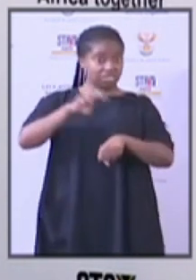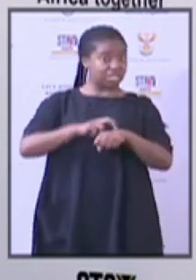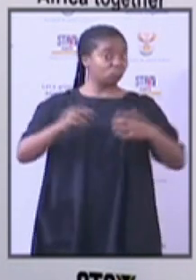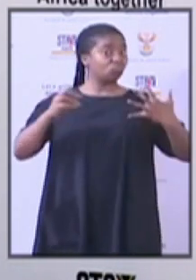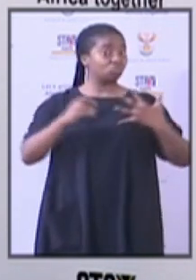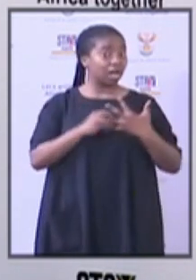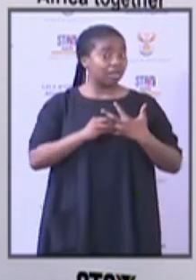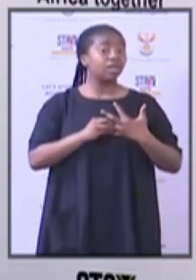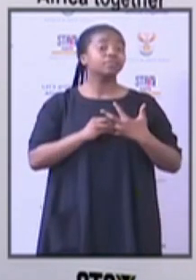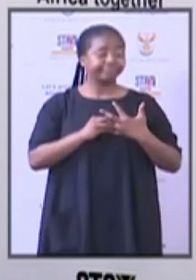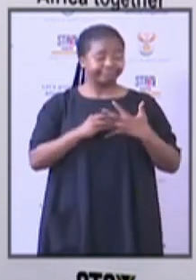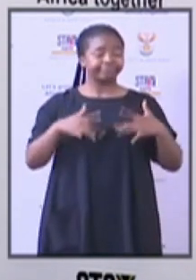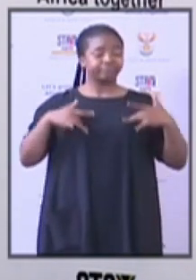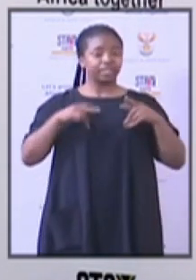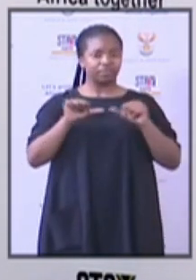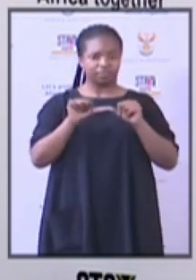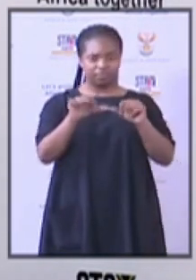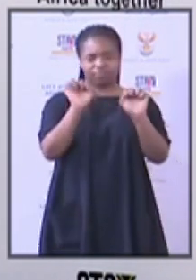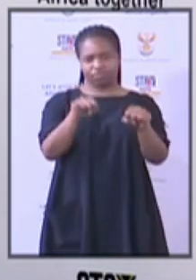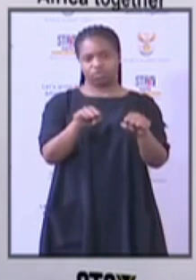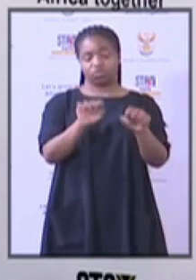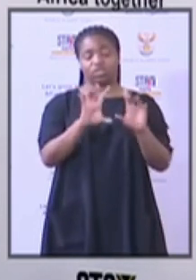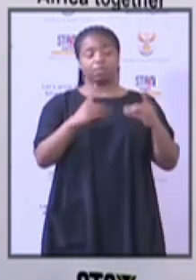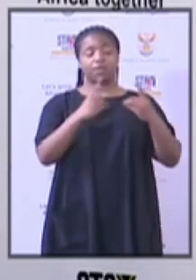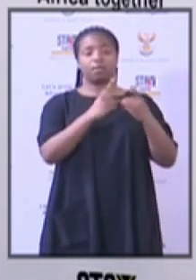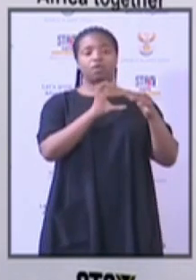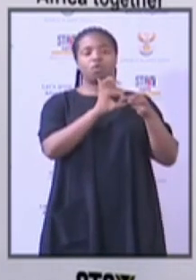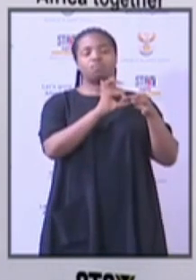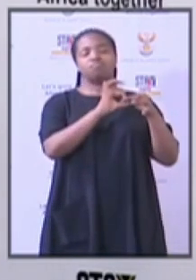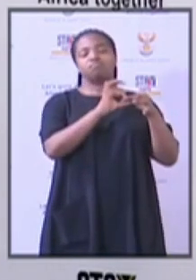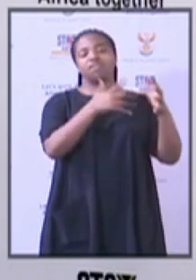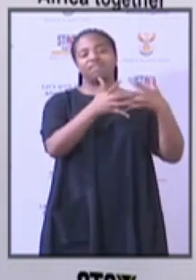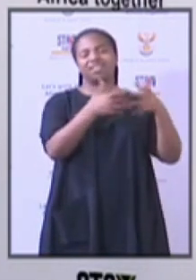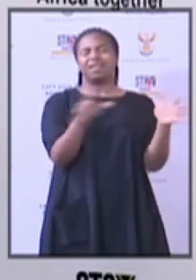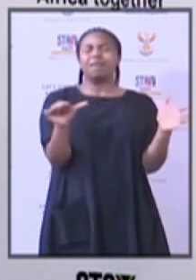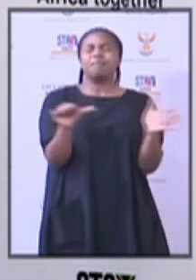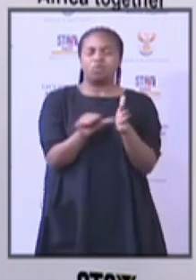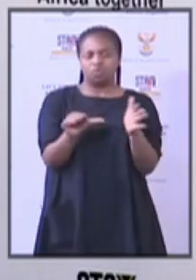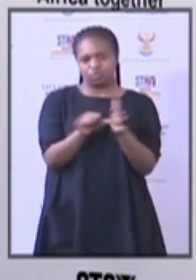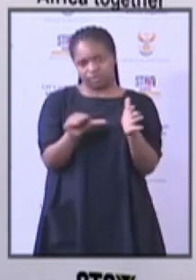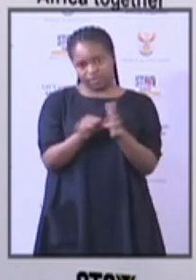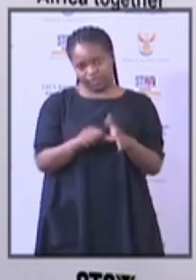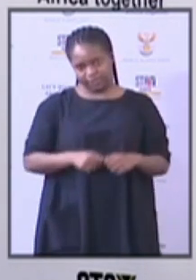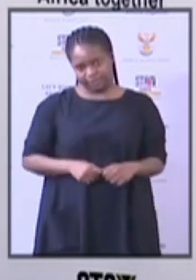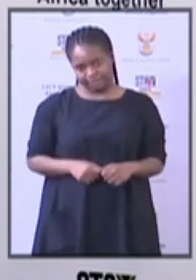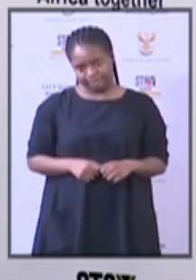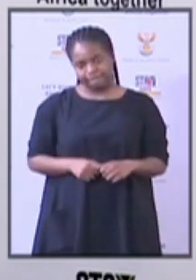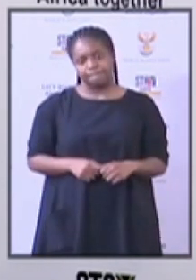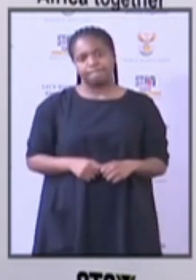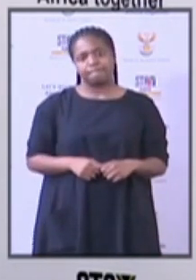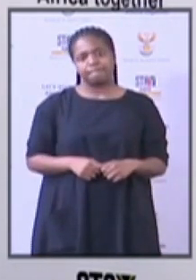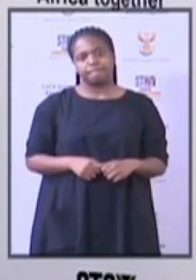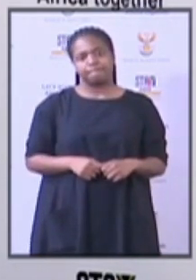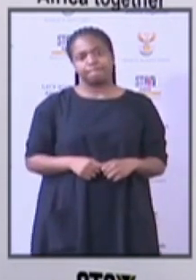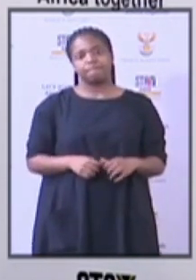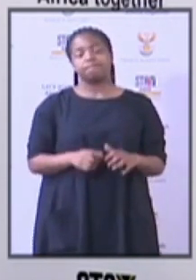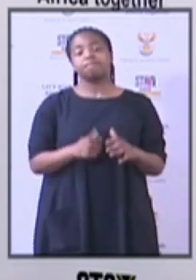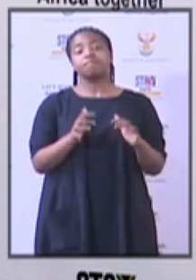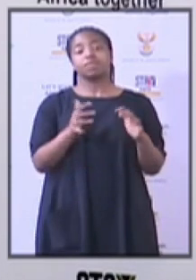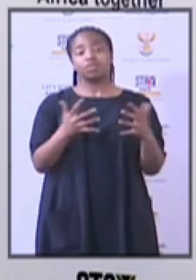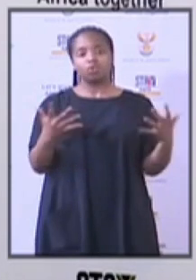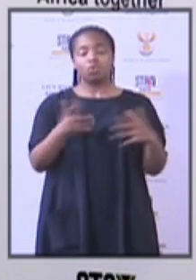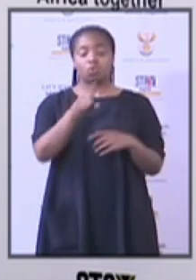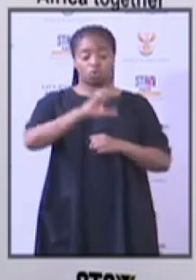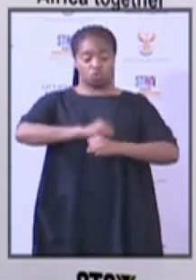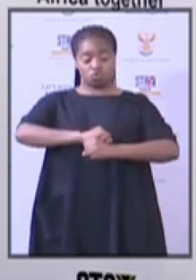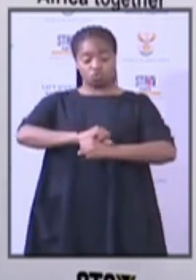bophelo bja go ka moka kgoro e bohlokwa jwanong ka lebaka leo ge re tswaletše di tirelo ka baka la bolwetse jwa COVID